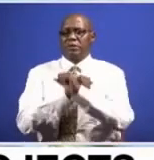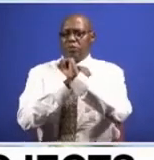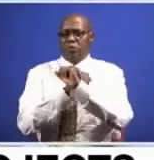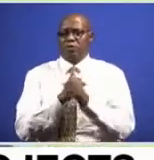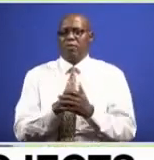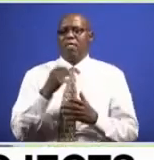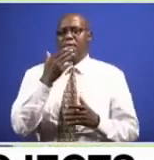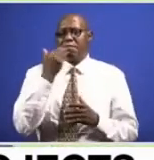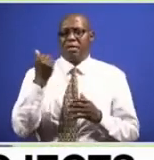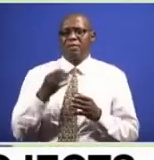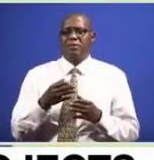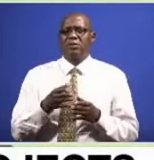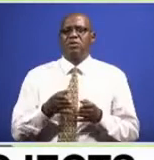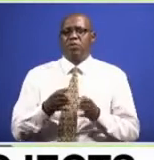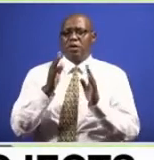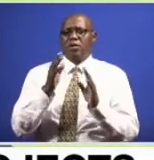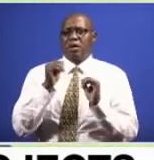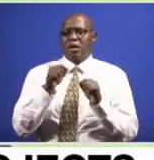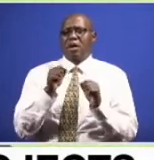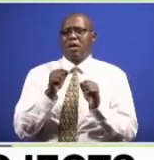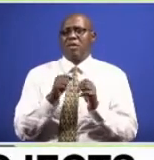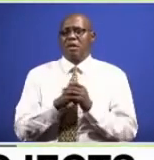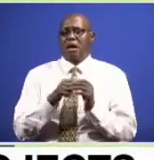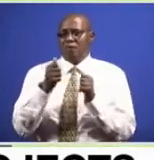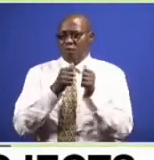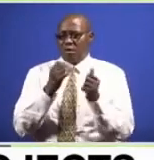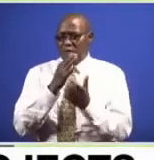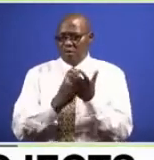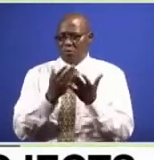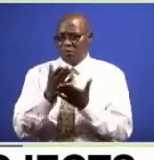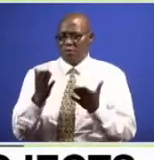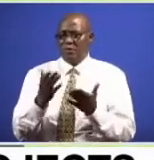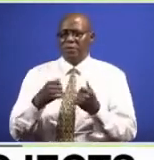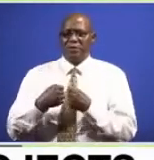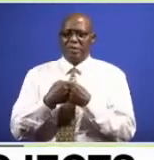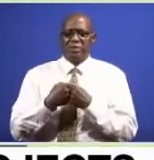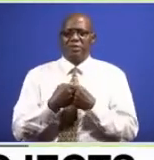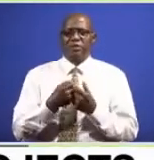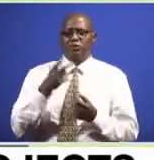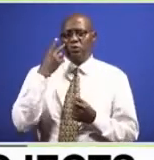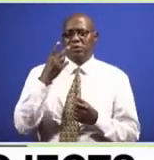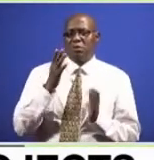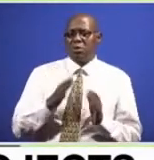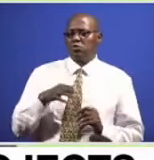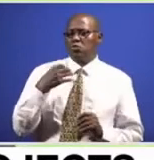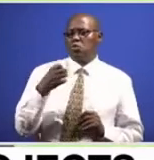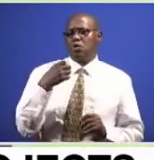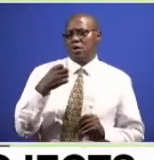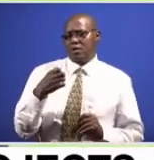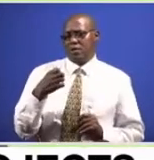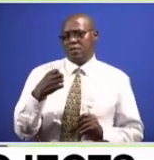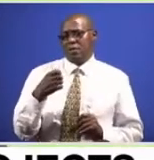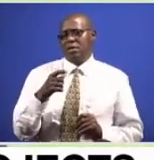And the best way you can avoid some of these challenges of ukiona mtu akigonga mlango hata kama